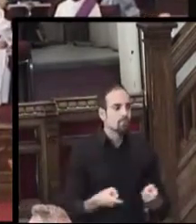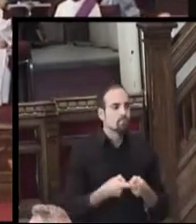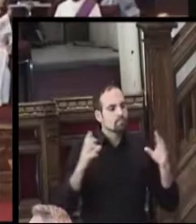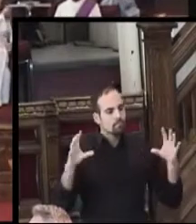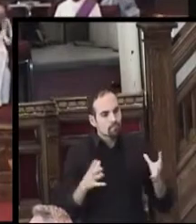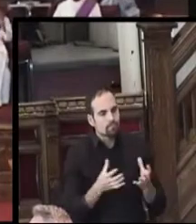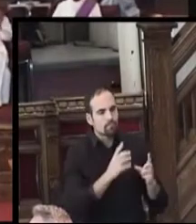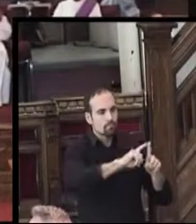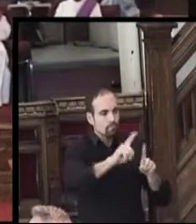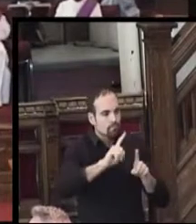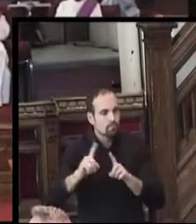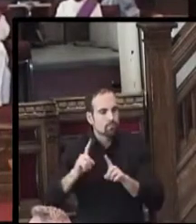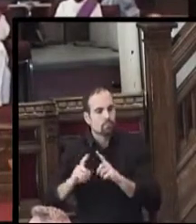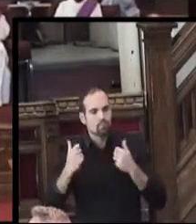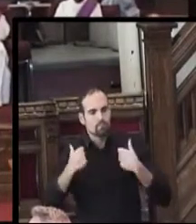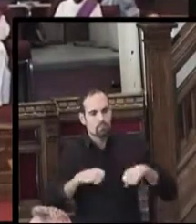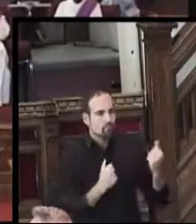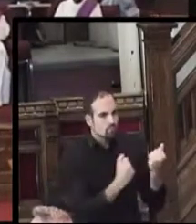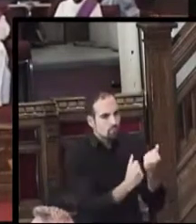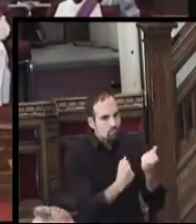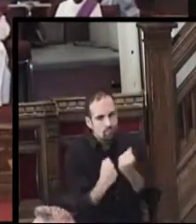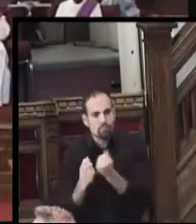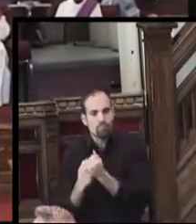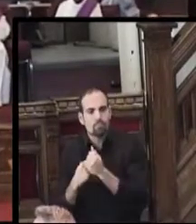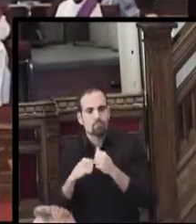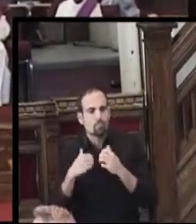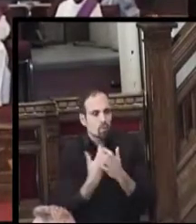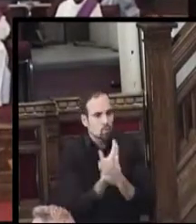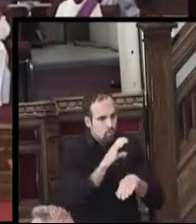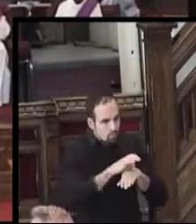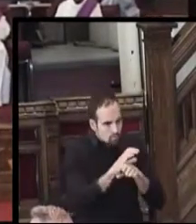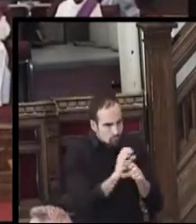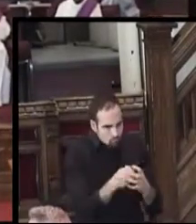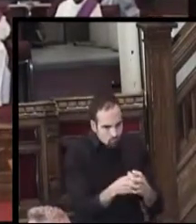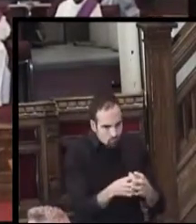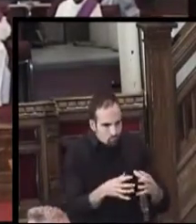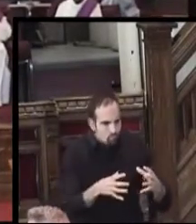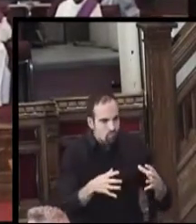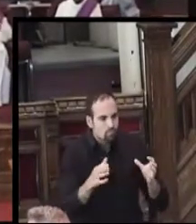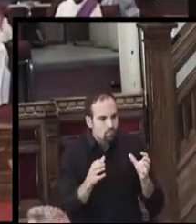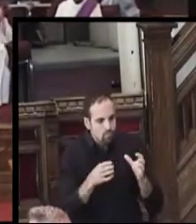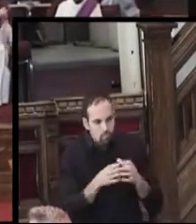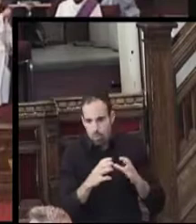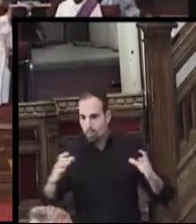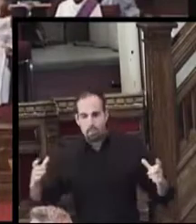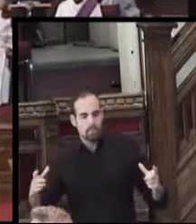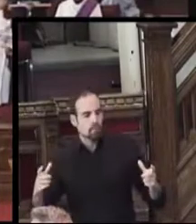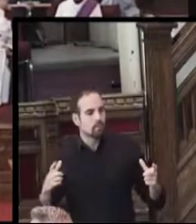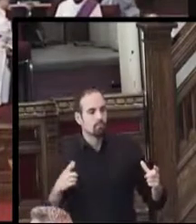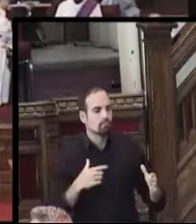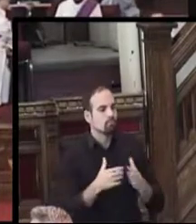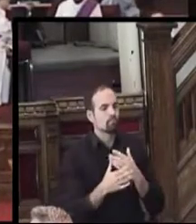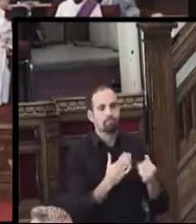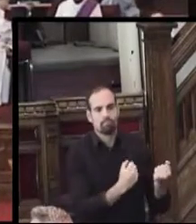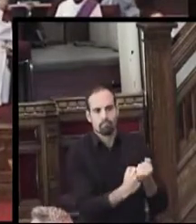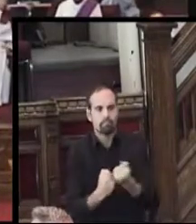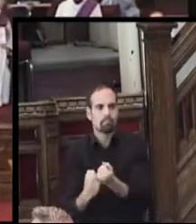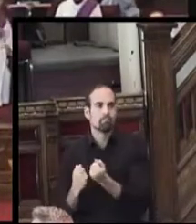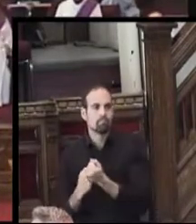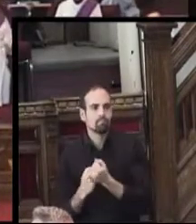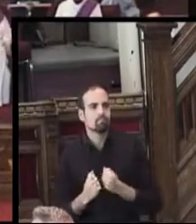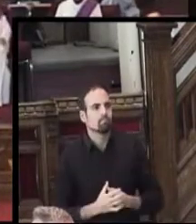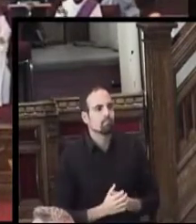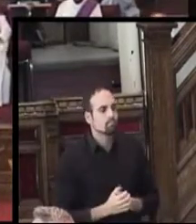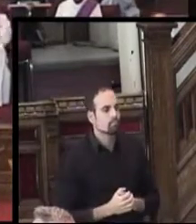in small, large, and newly forming churches. And a part of the process of any denomination is having